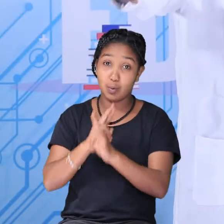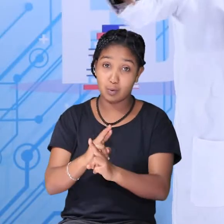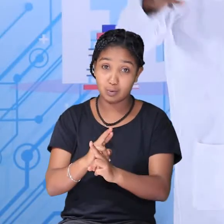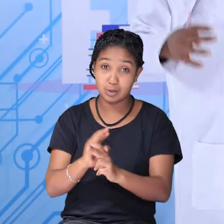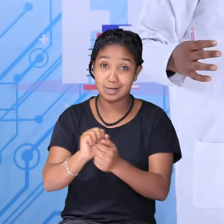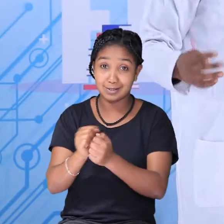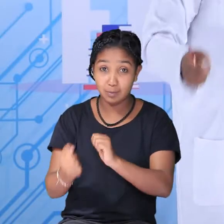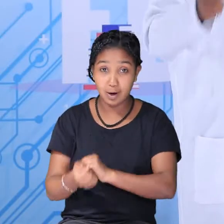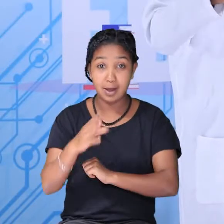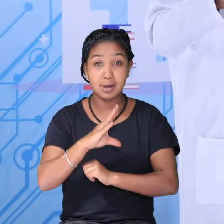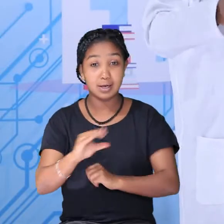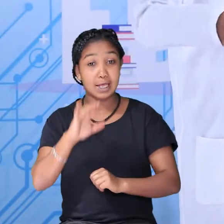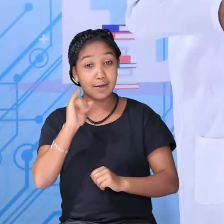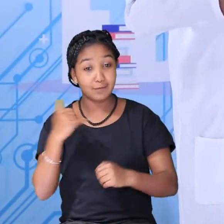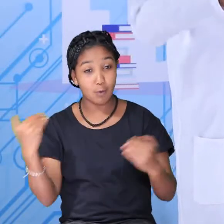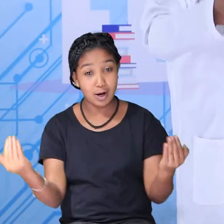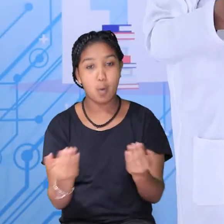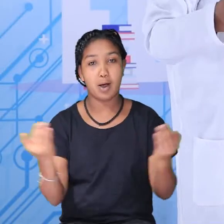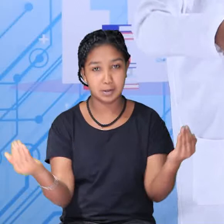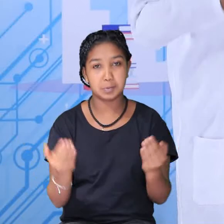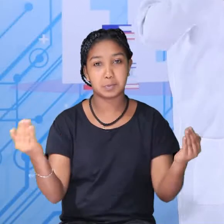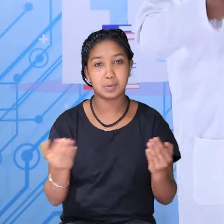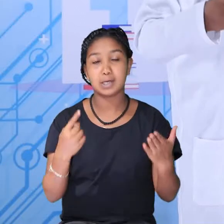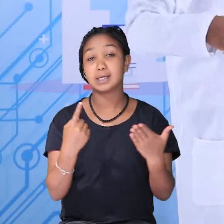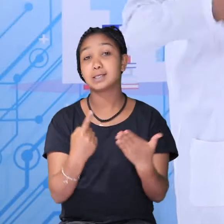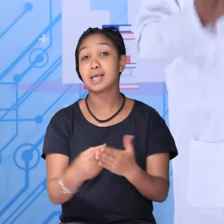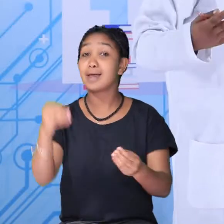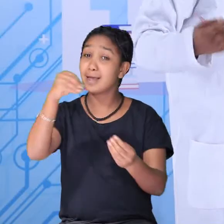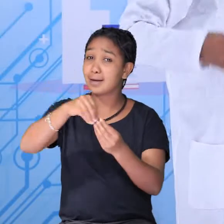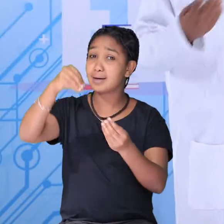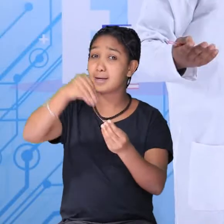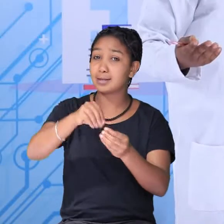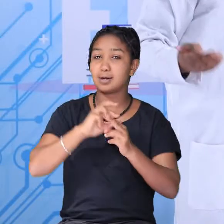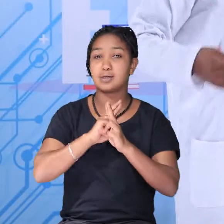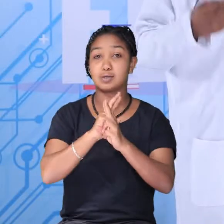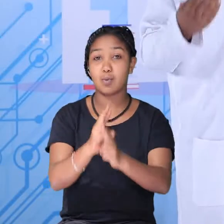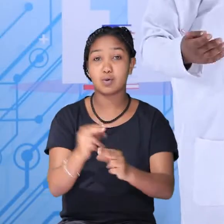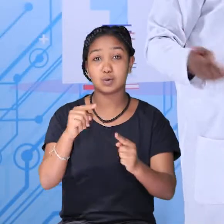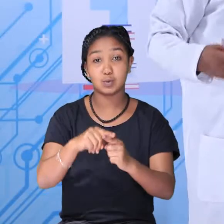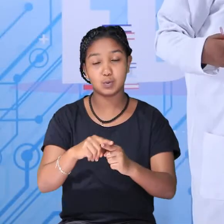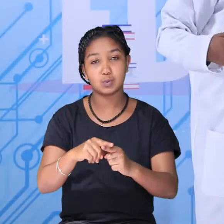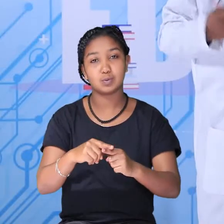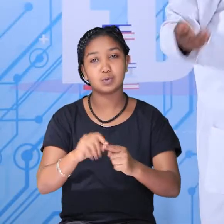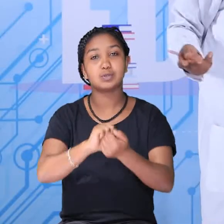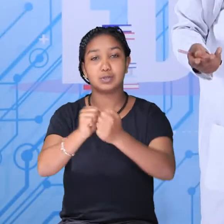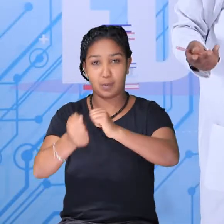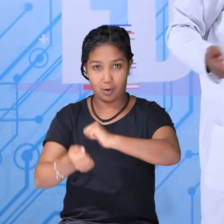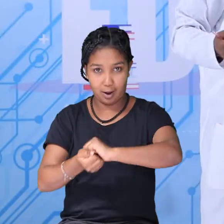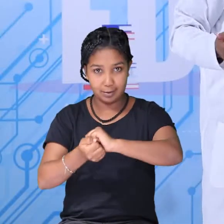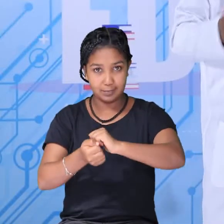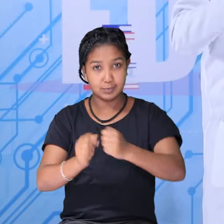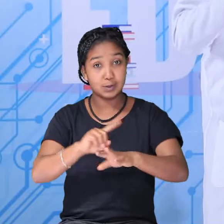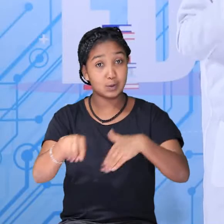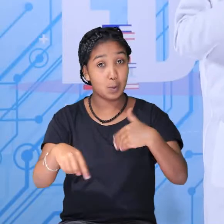given stimuli. And if they are rewarded, they increase a response to a given stimuli.